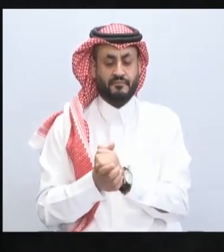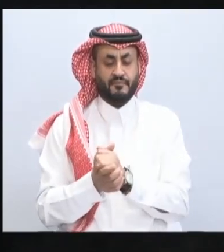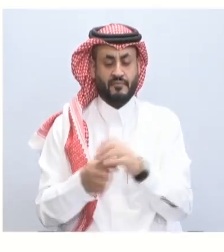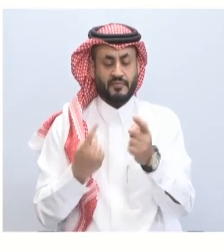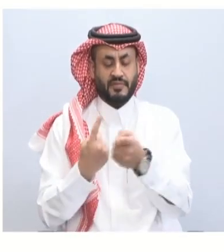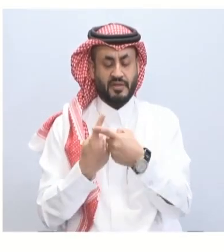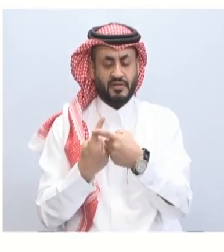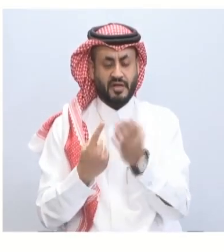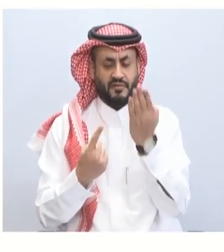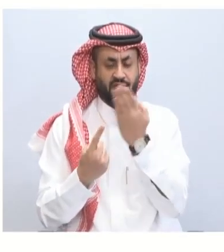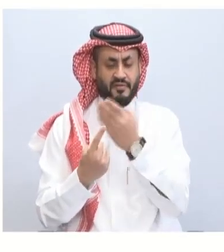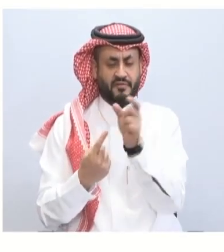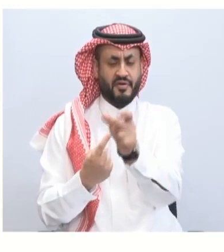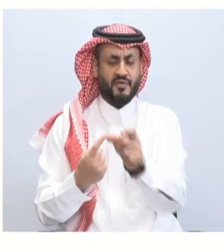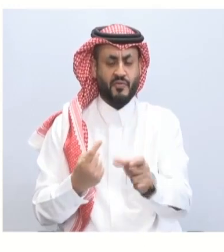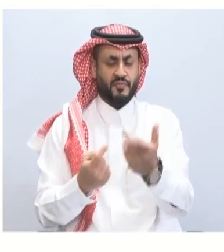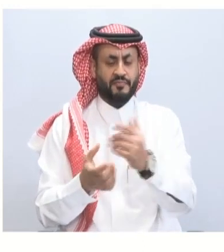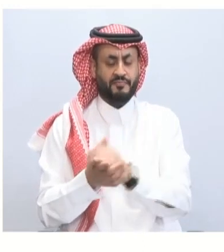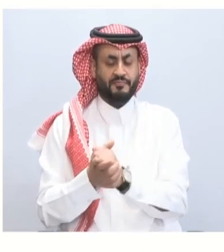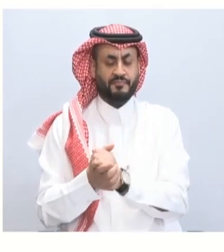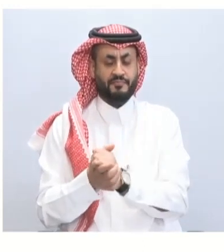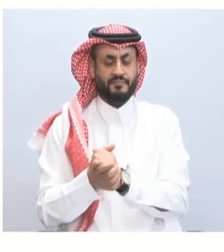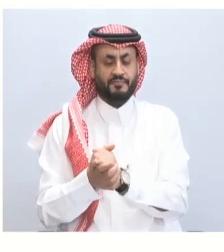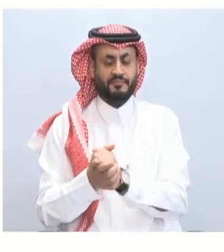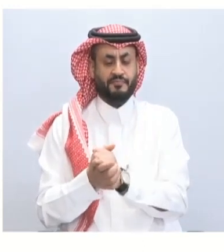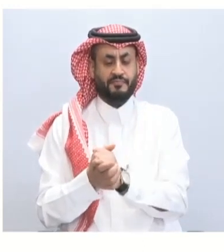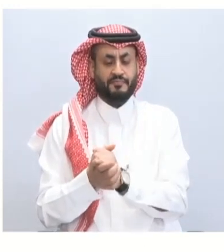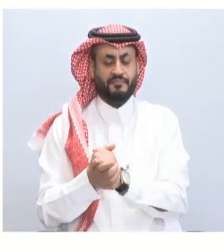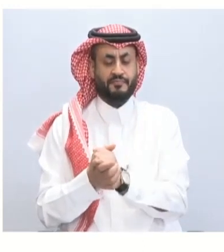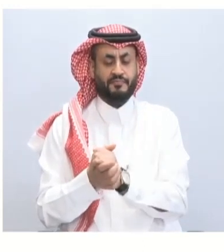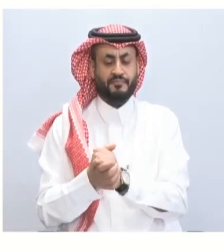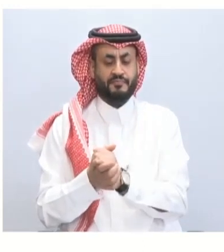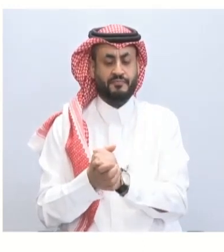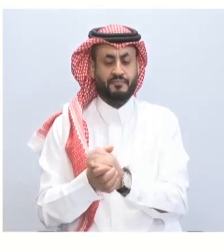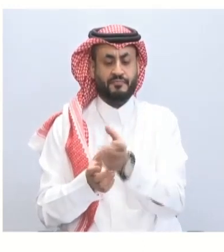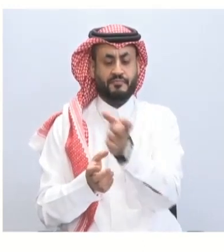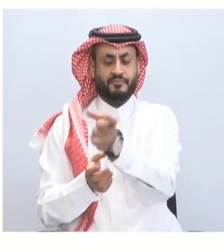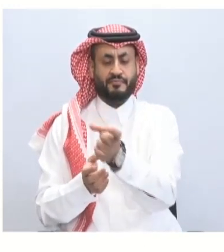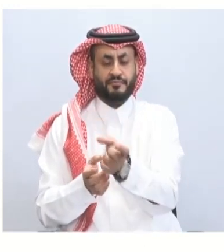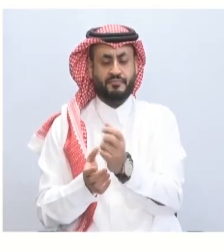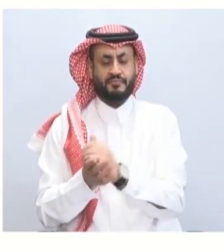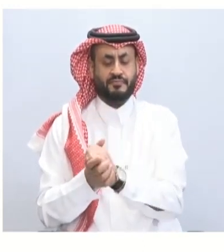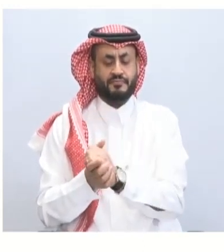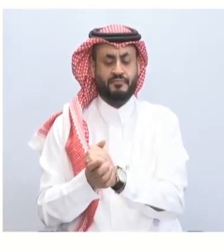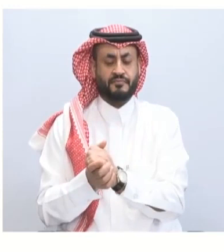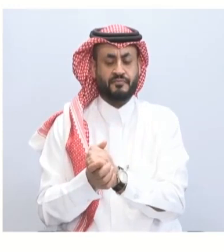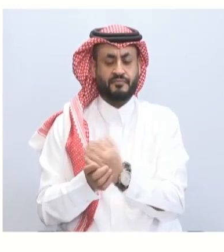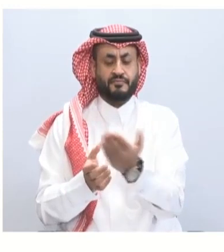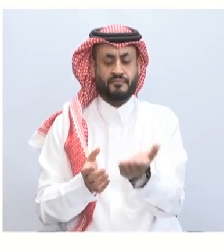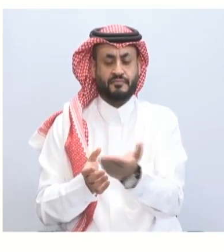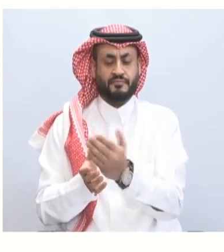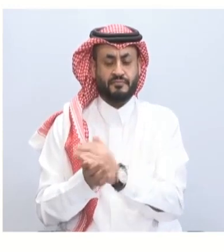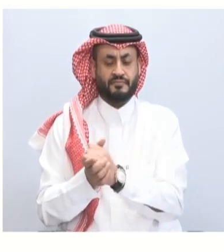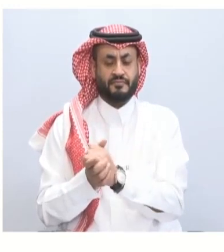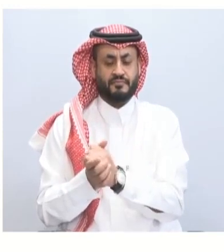results of the experiment were unfortunately caused by the researchers' enthusiasm and interest. We can see that we have here